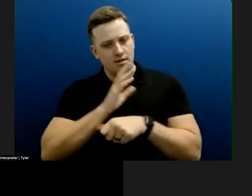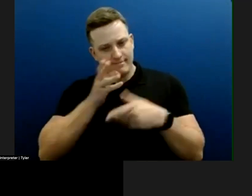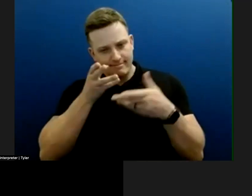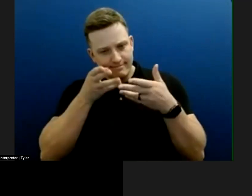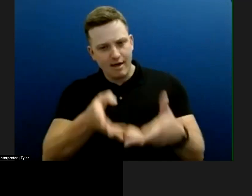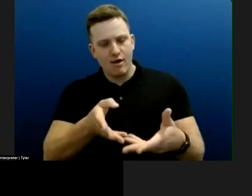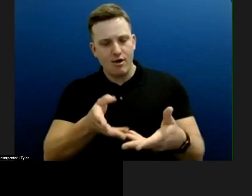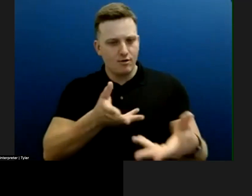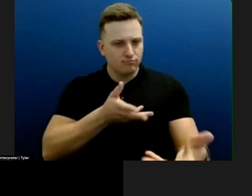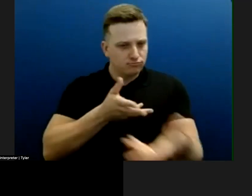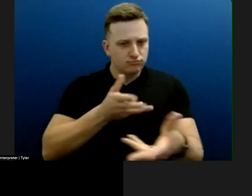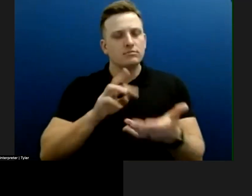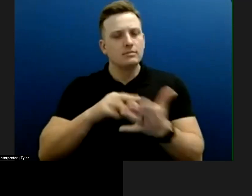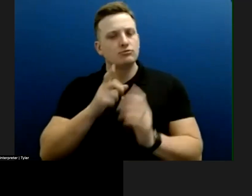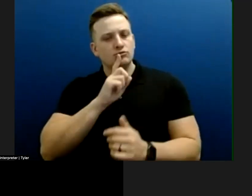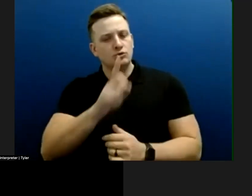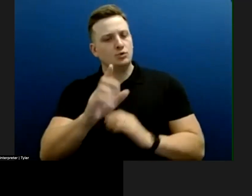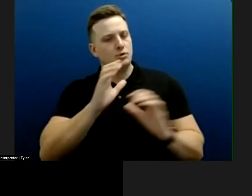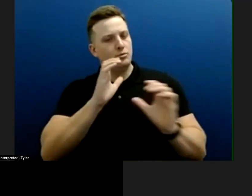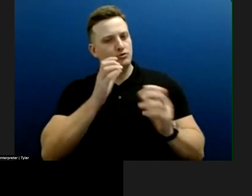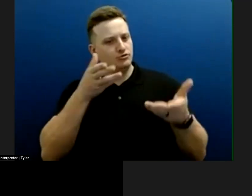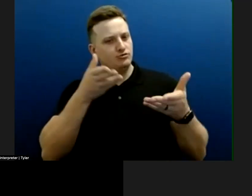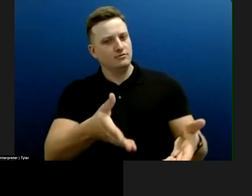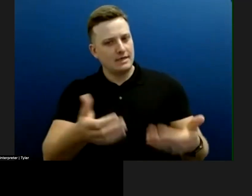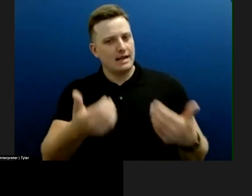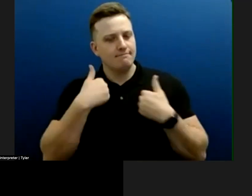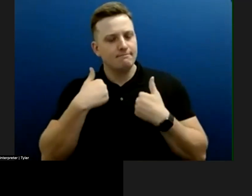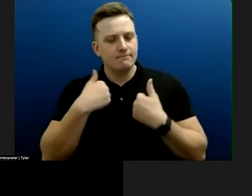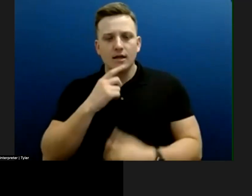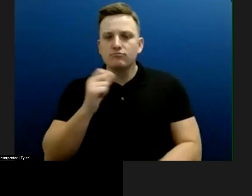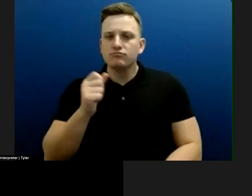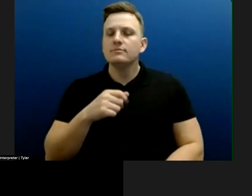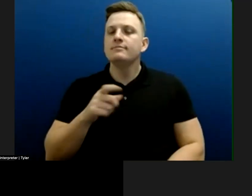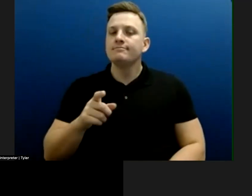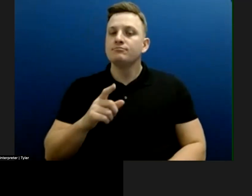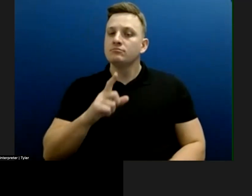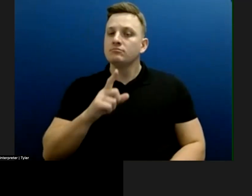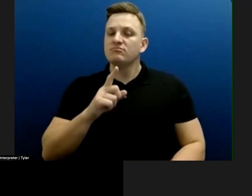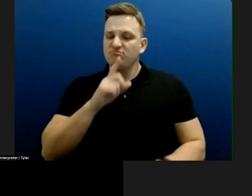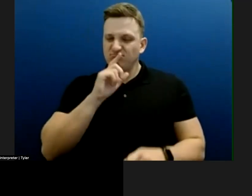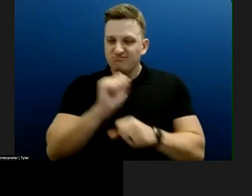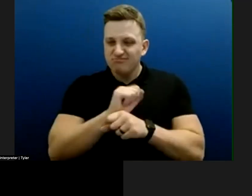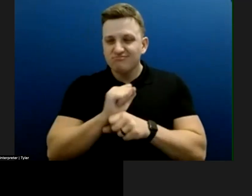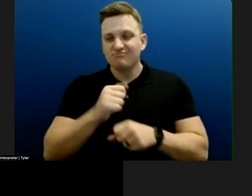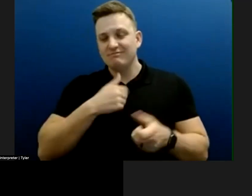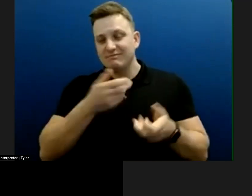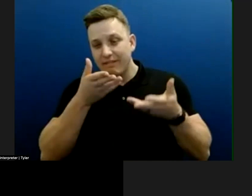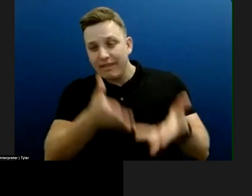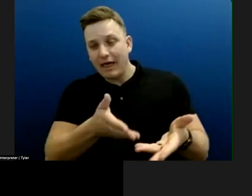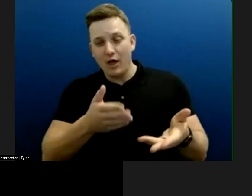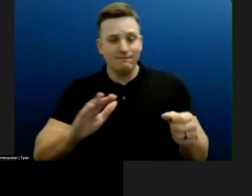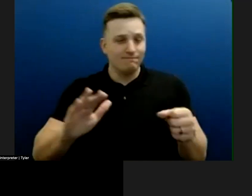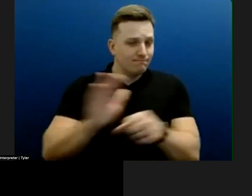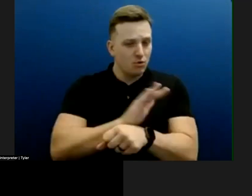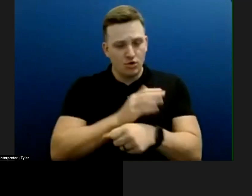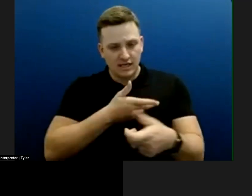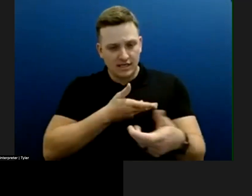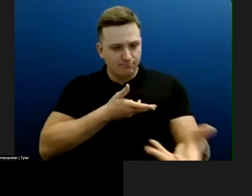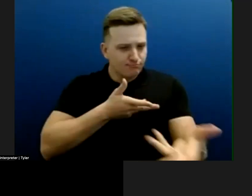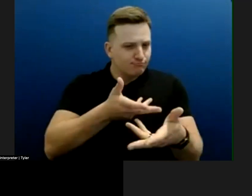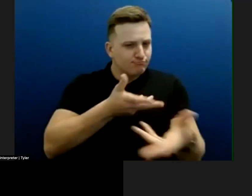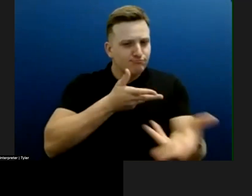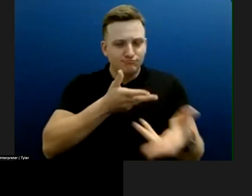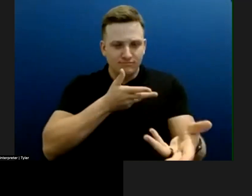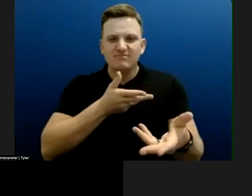And I think that sense of truly being present and truly being there in the moment is